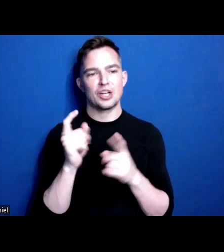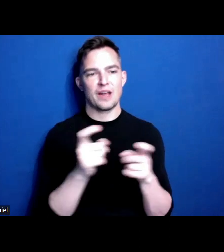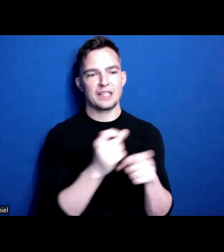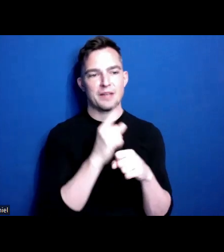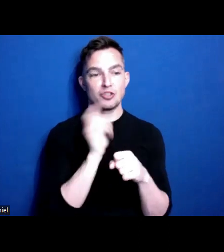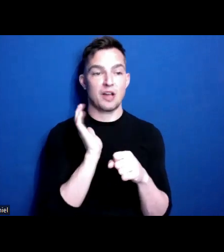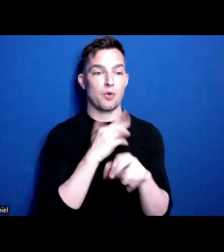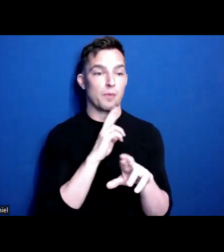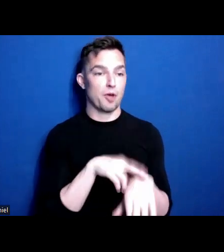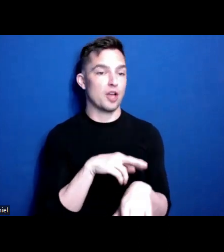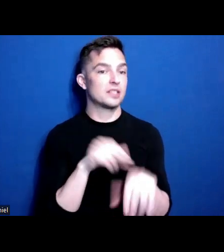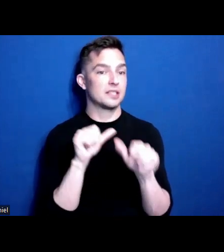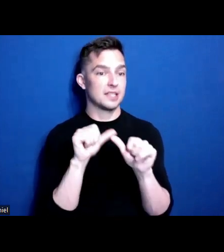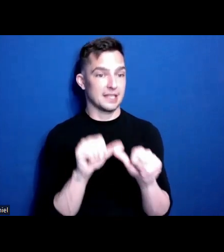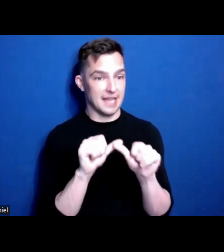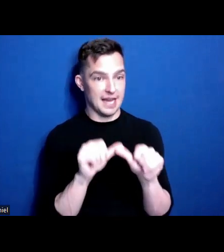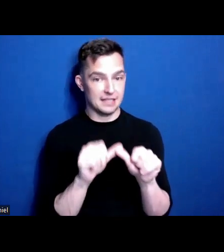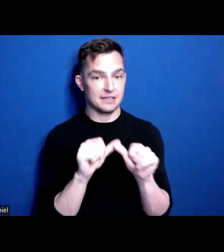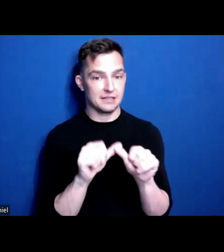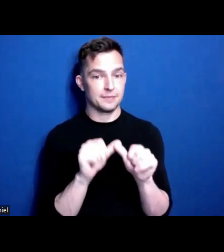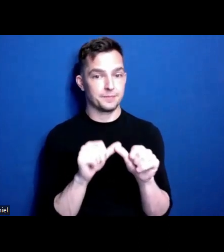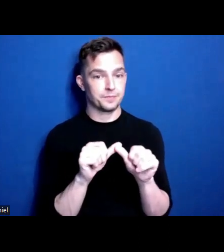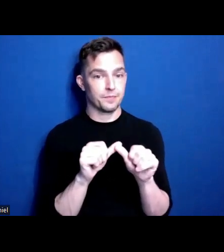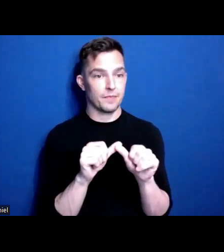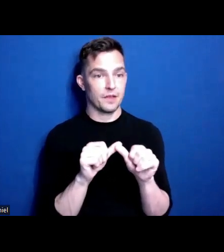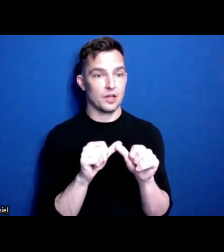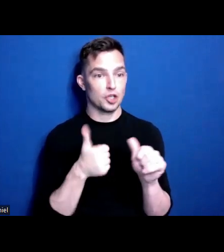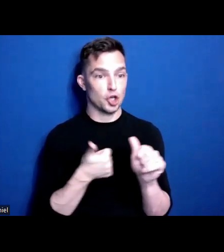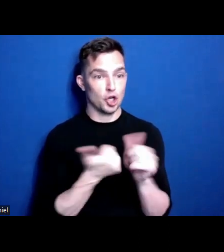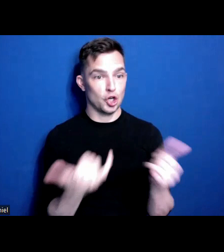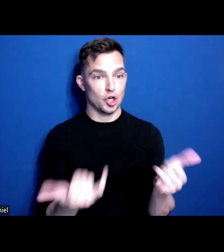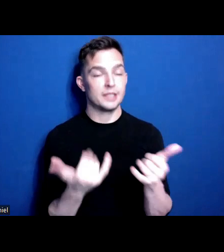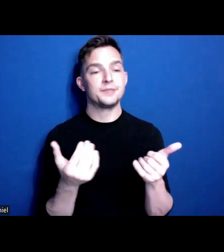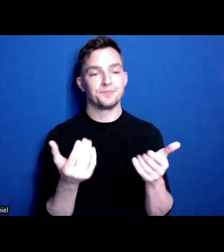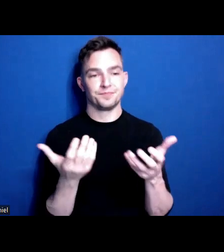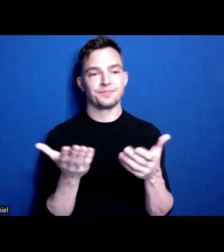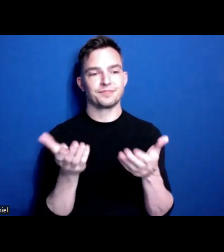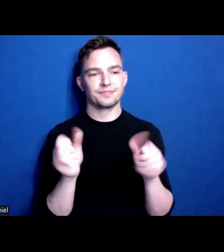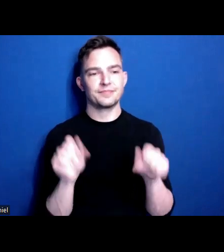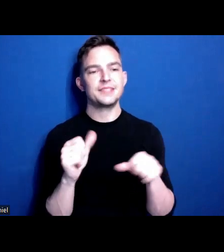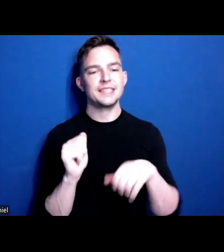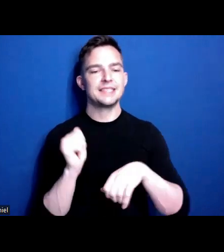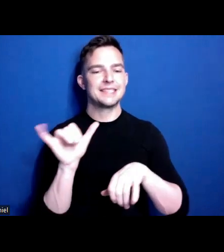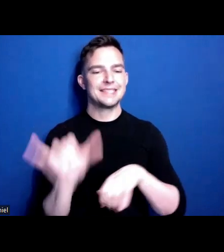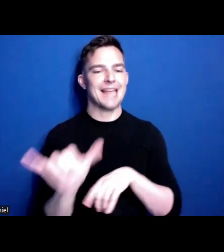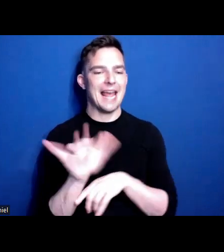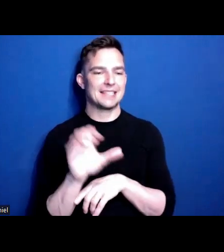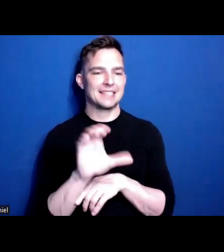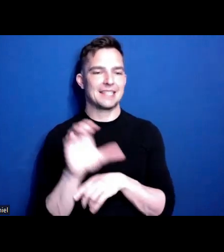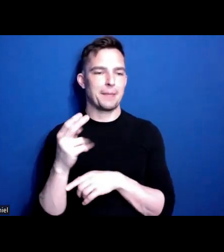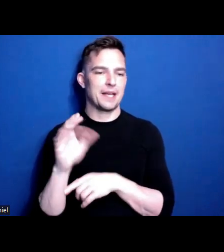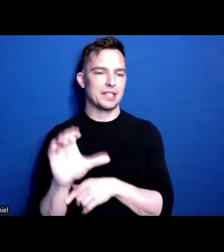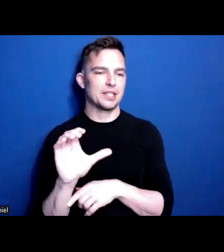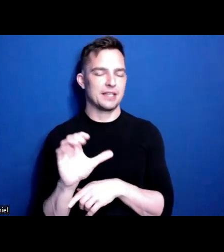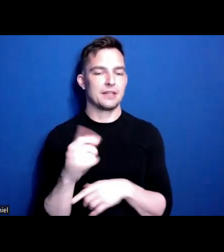able to sustain to date in Texas may be there as a CCBHC. We have a braided